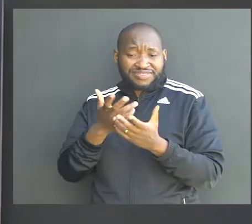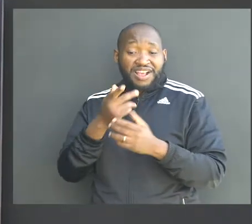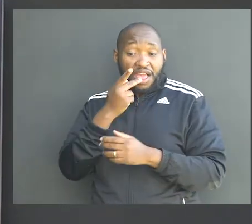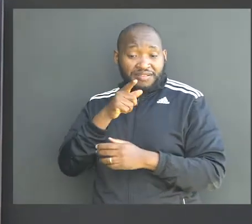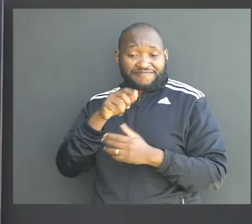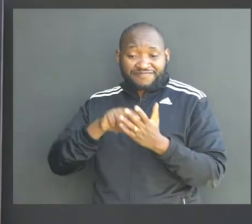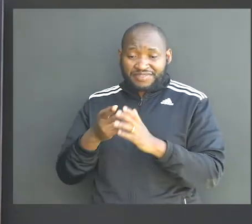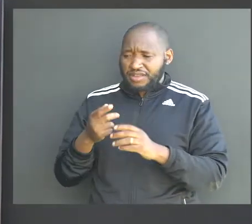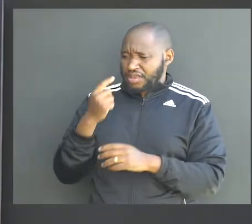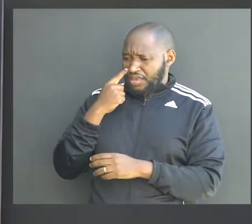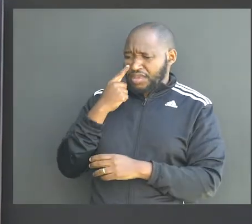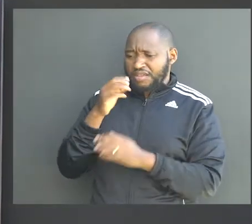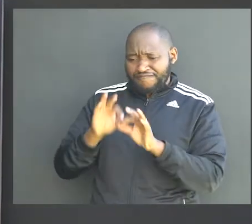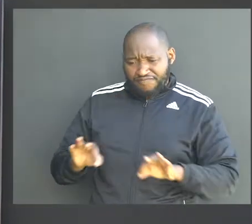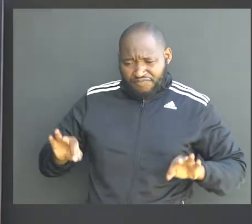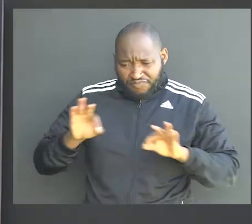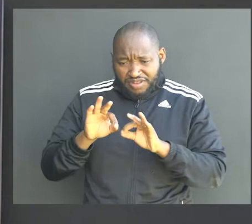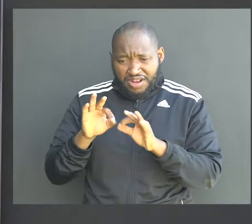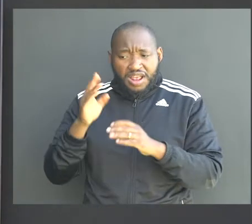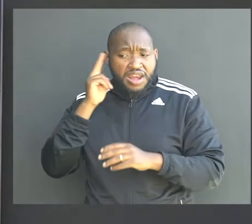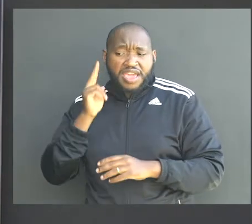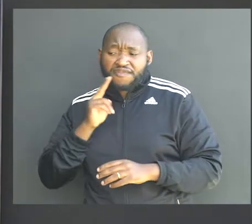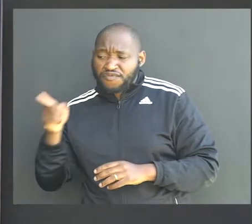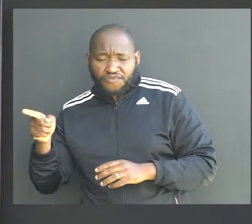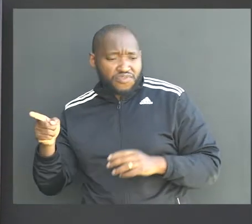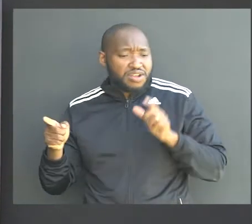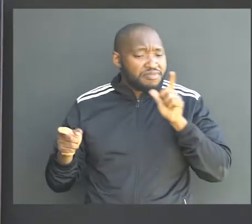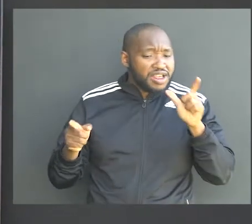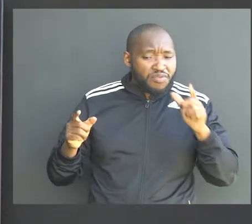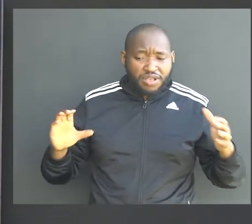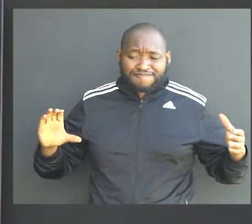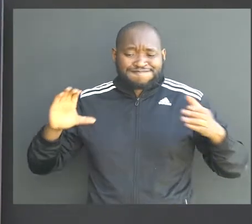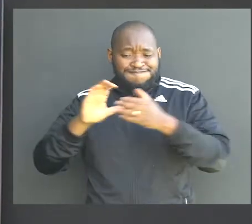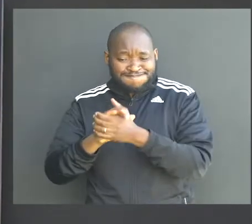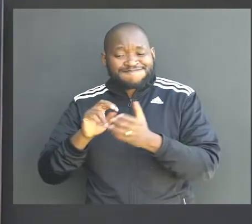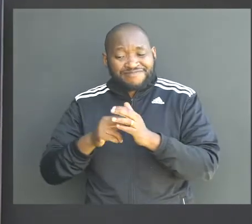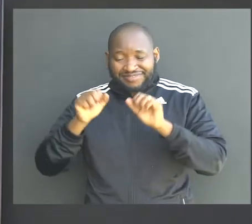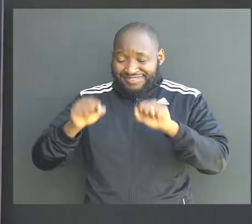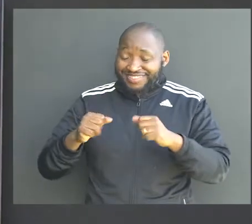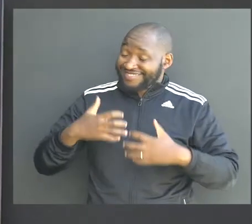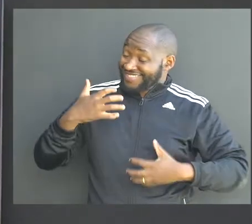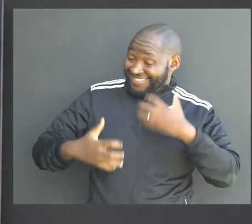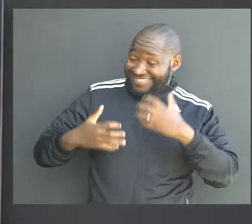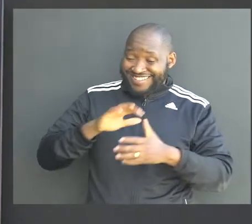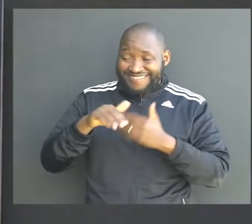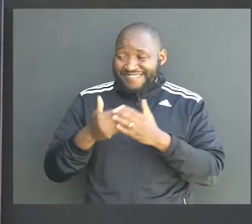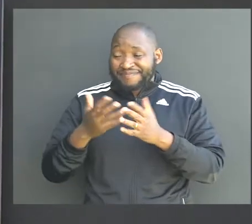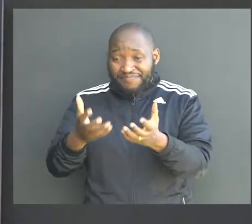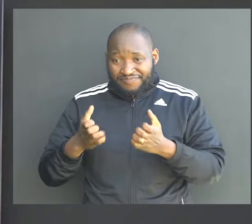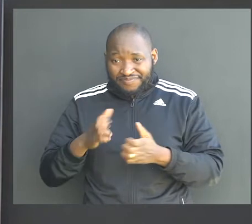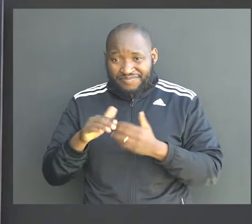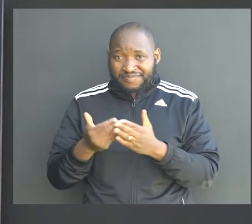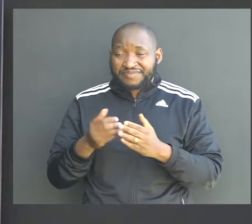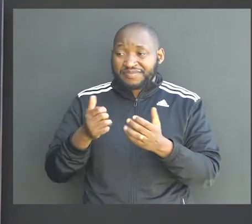So the fact that you can notice hore the heard and unheard is exactly what we're here for. So I'm very happy.